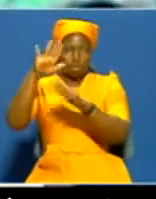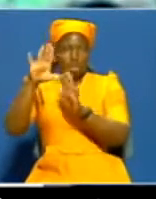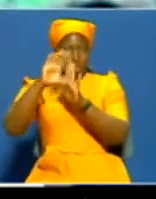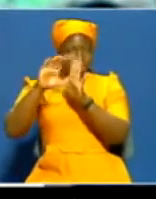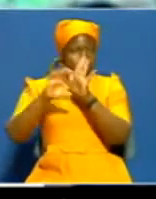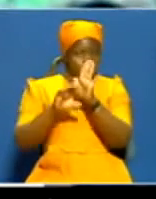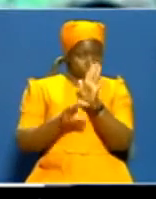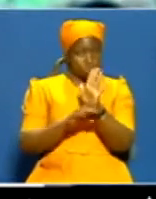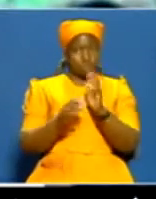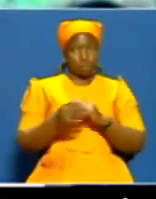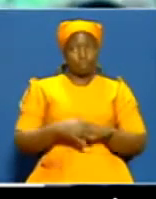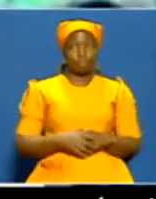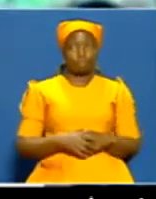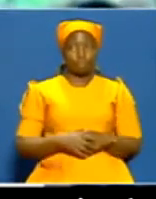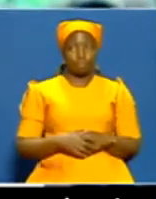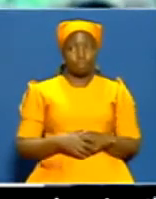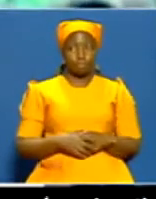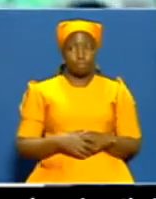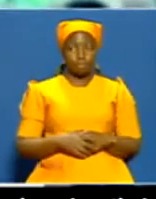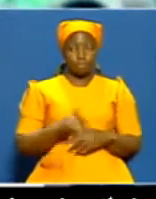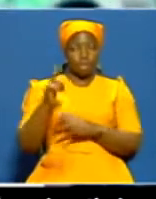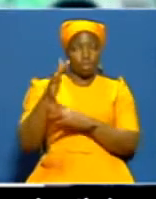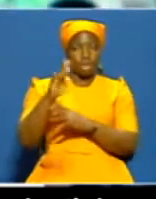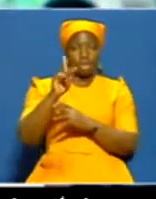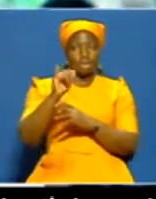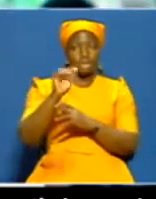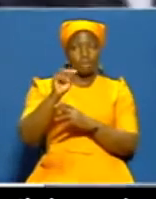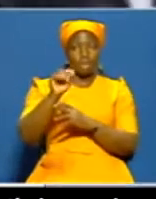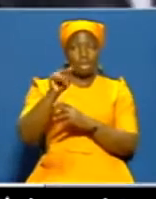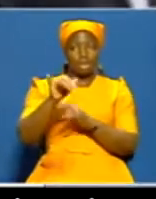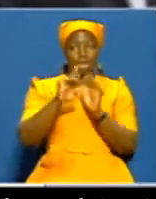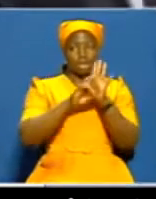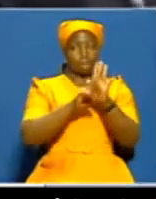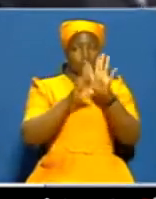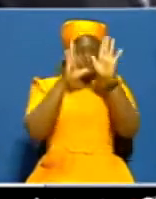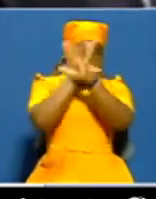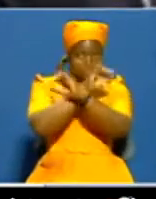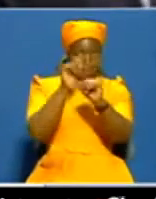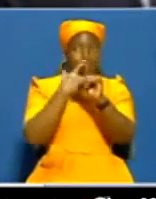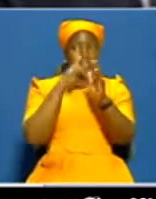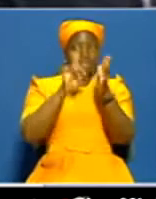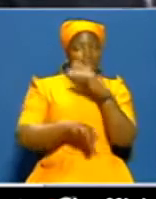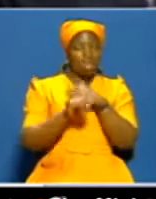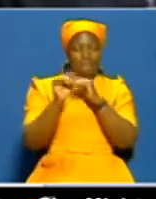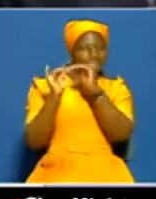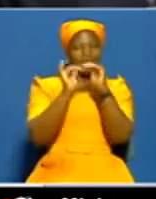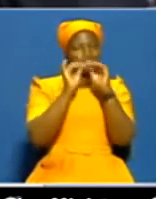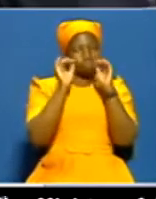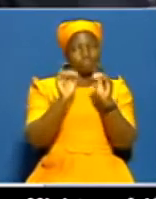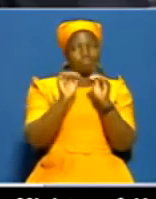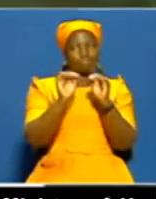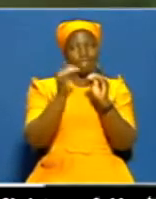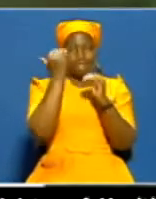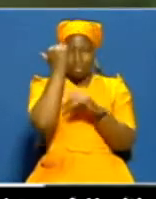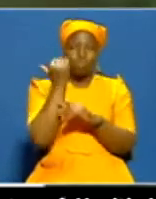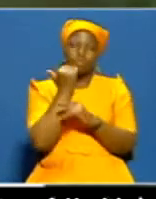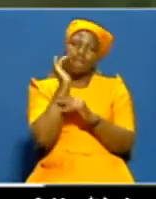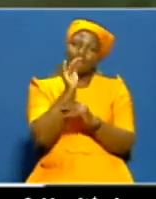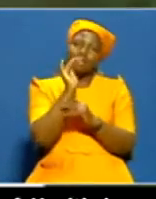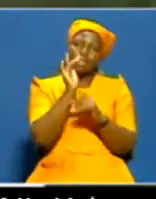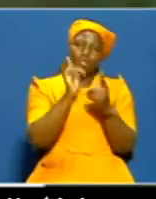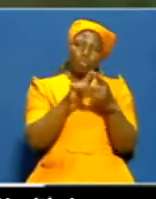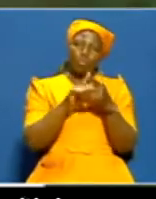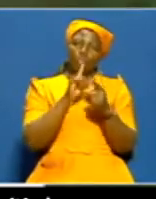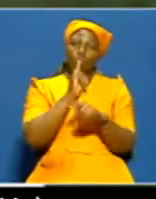constitution. Lawyer Kimani Kiragu, representing the president, said it was not fair that the court was being urged to order the head of